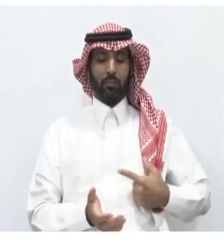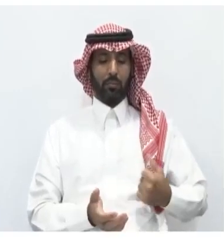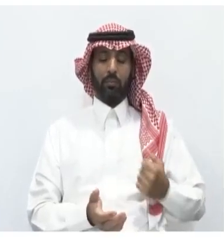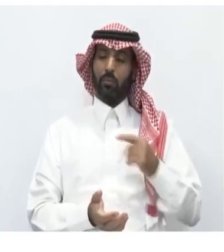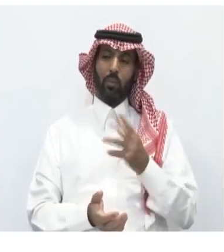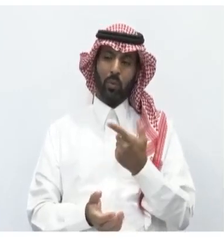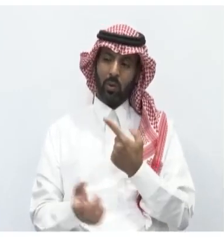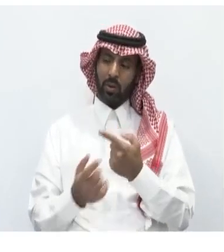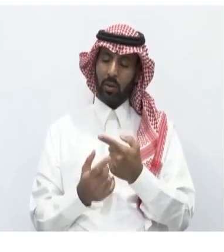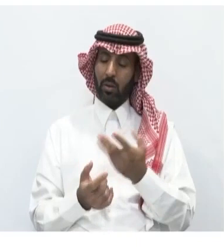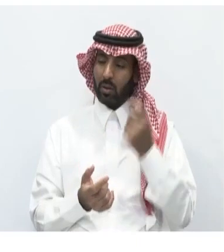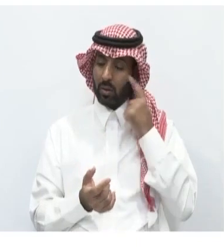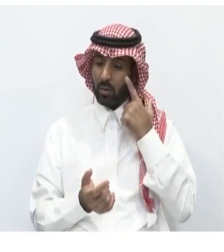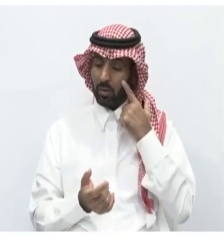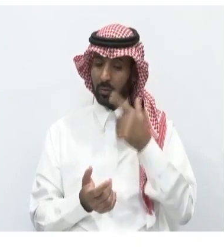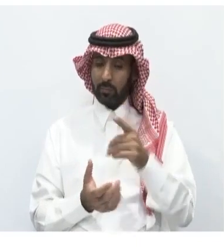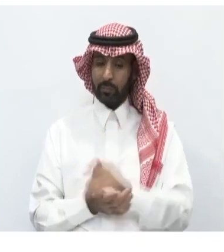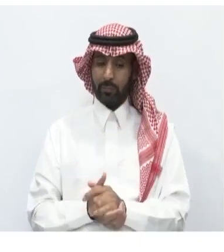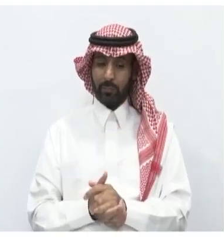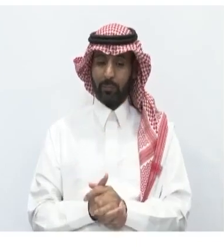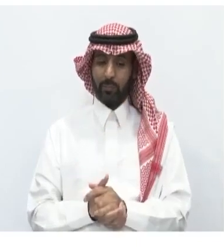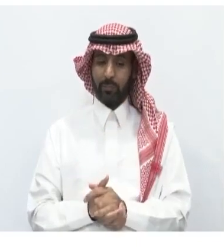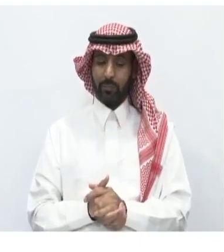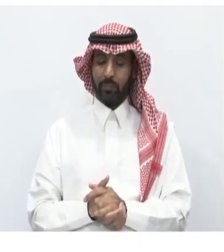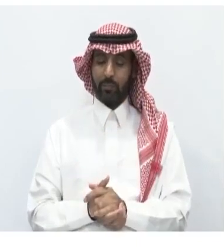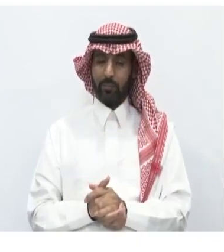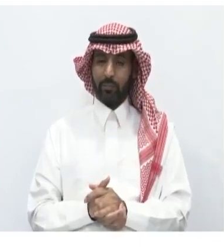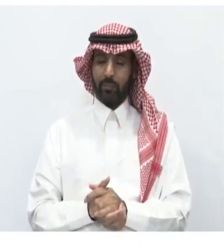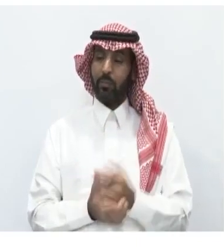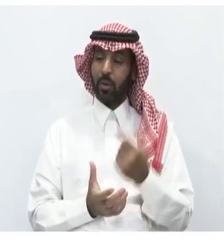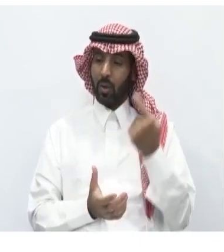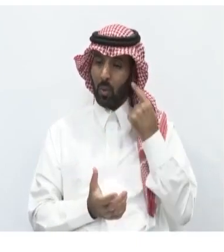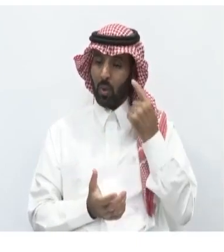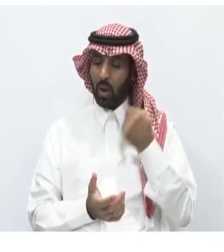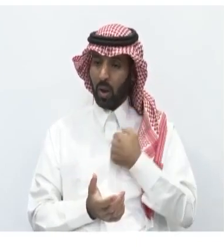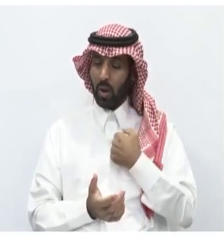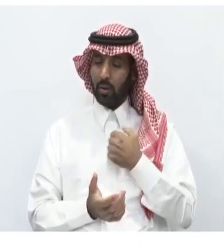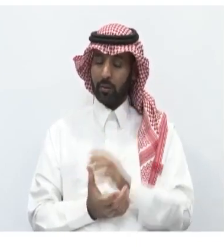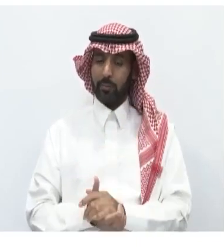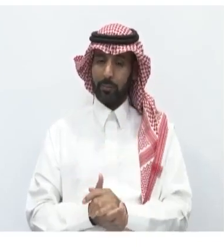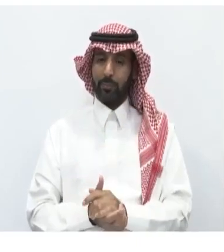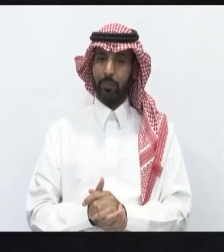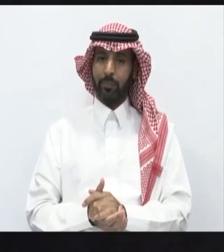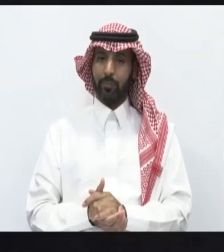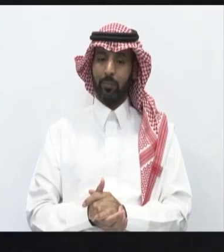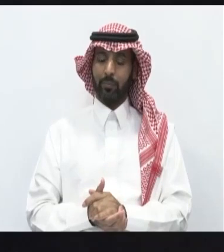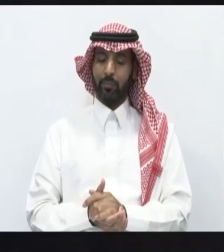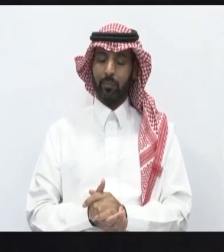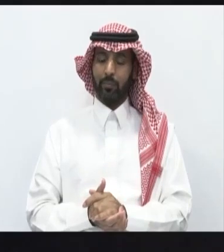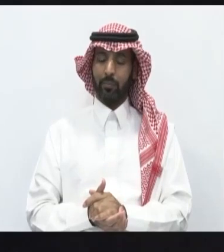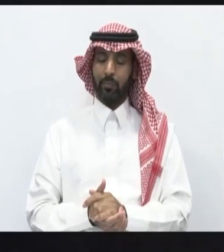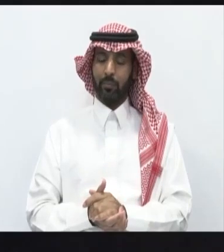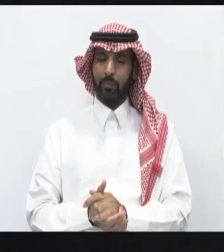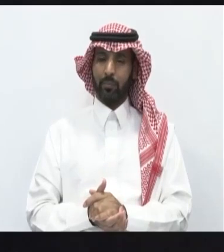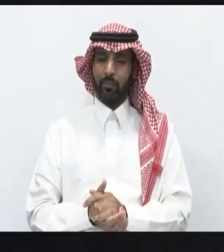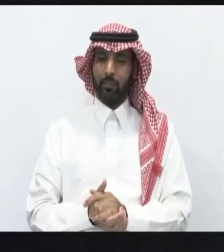his, no, scarcely, I, and then the full stop. So how do we put this sentence